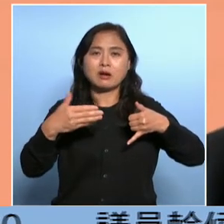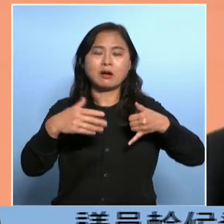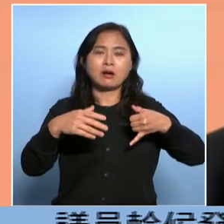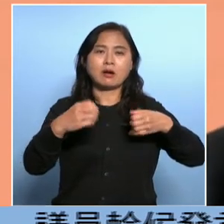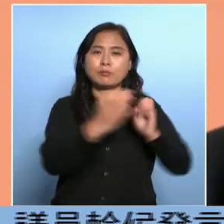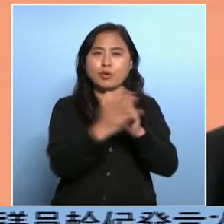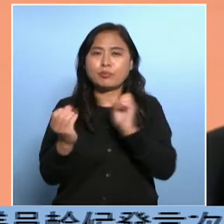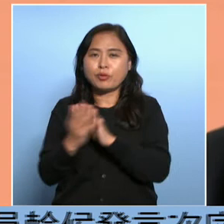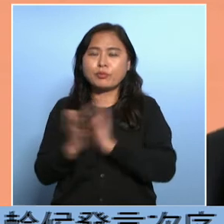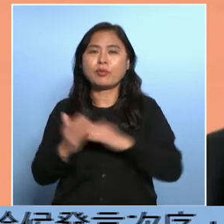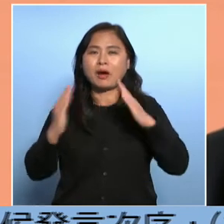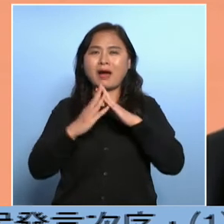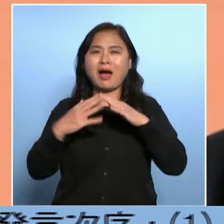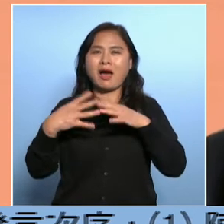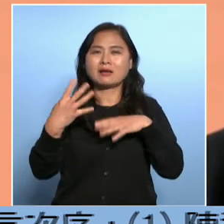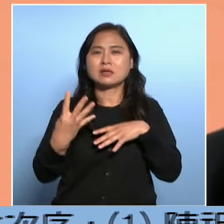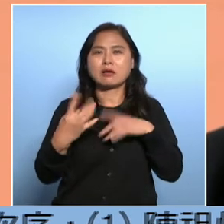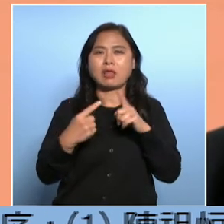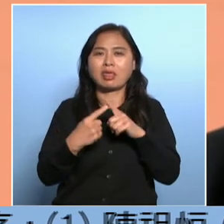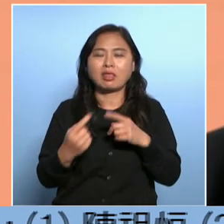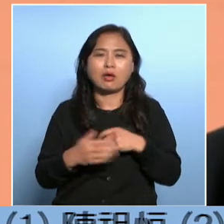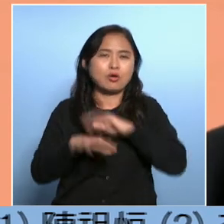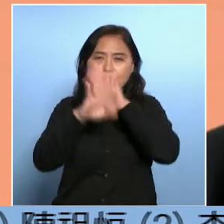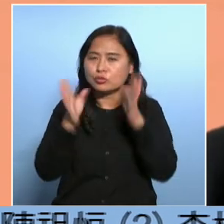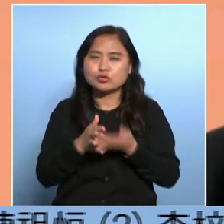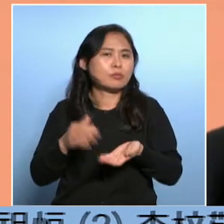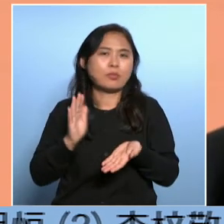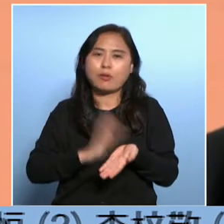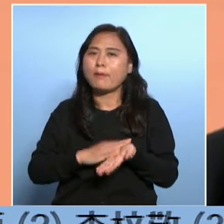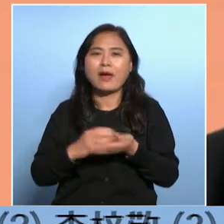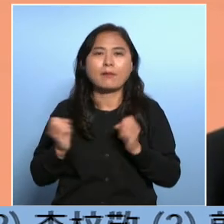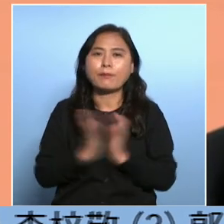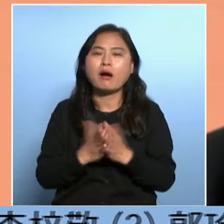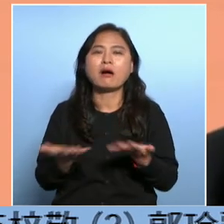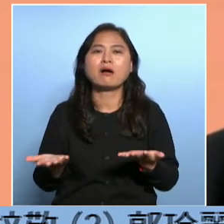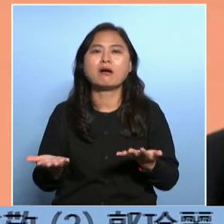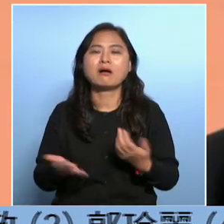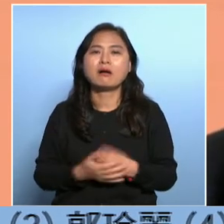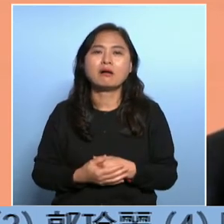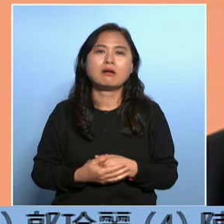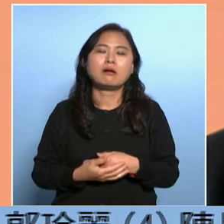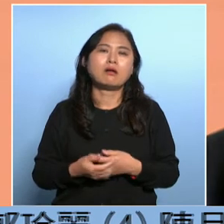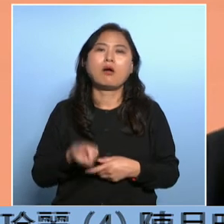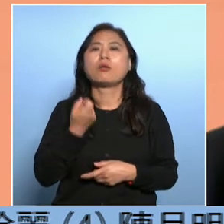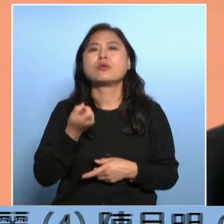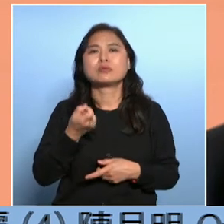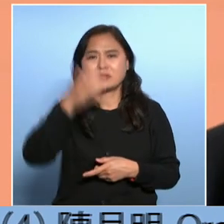affected people. As a result, all former family members got infected as well.